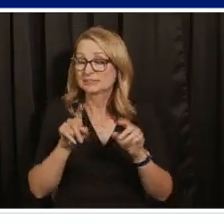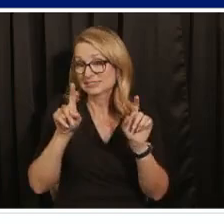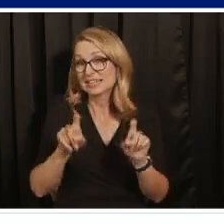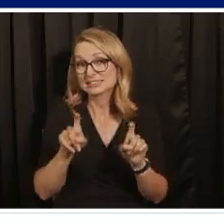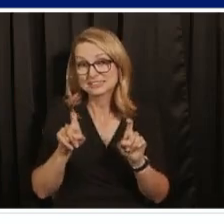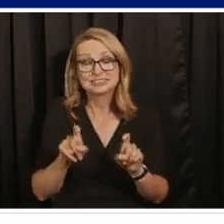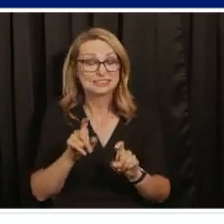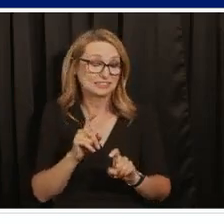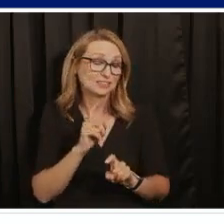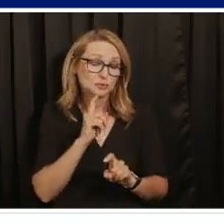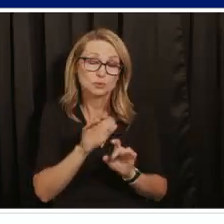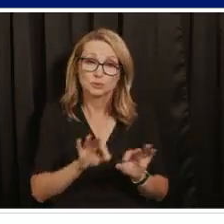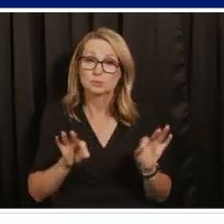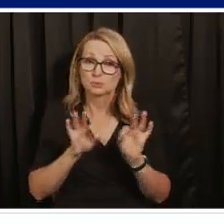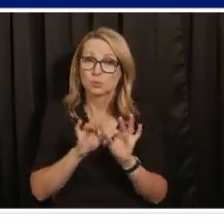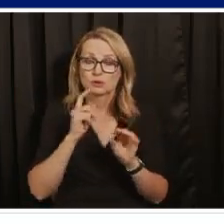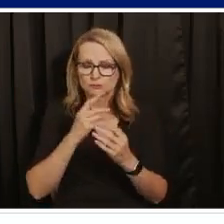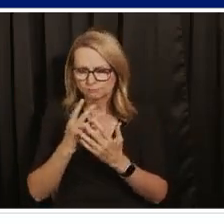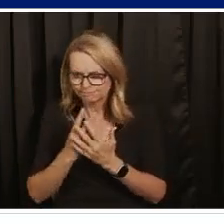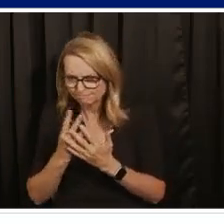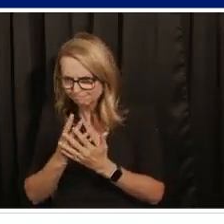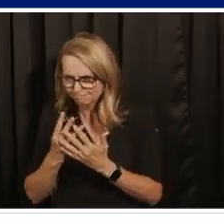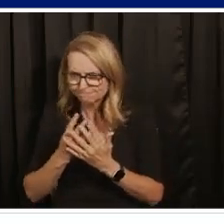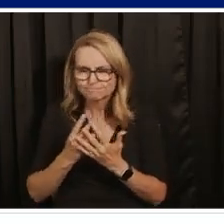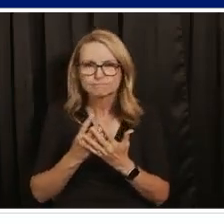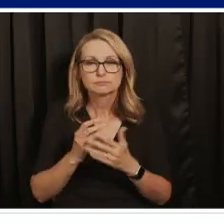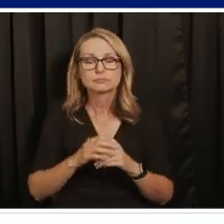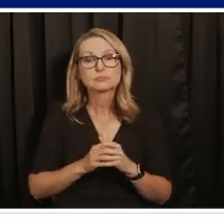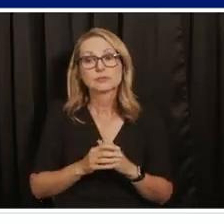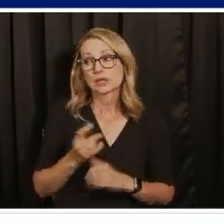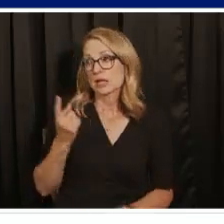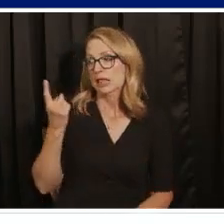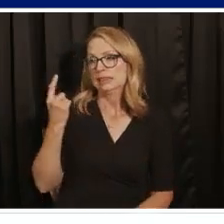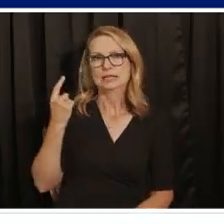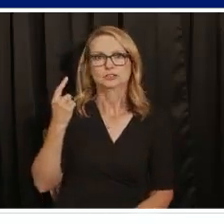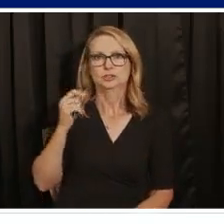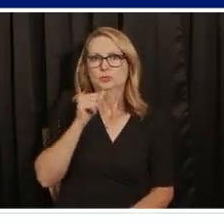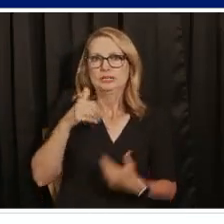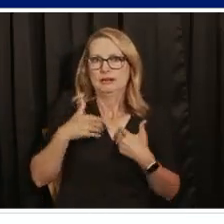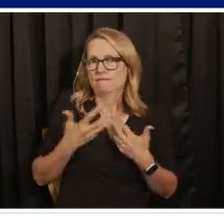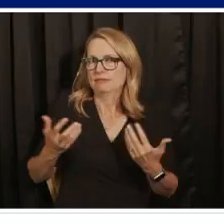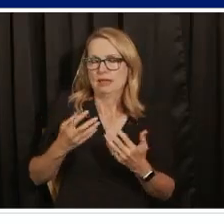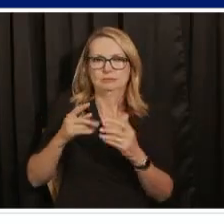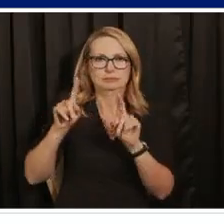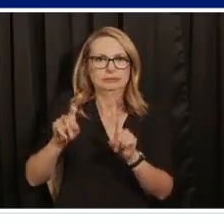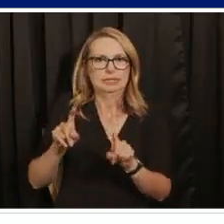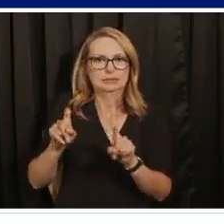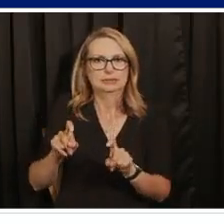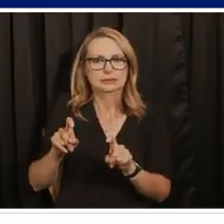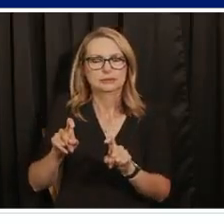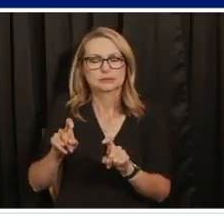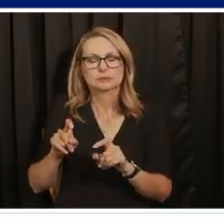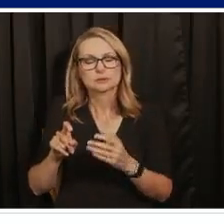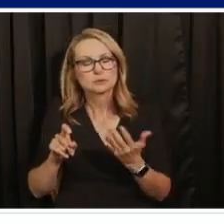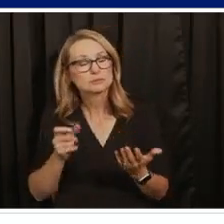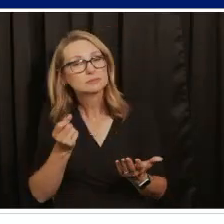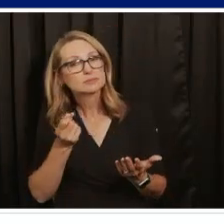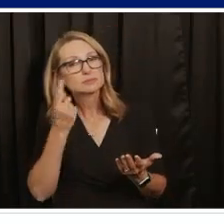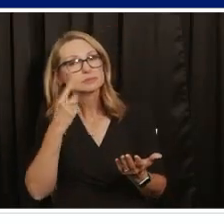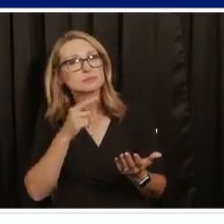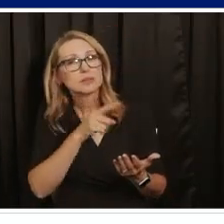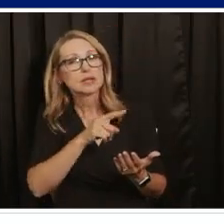screening. That's the way that last year, when there was a lot less testing than this year, that's the way like the Broncos organization